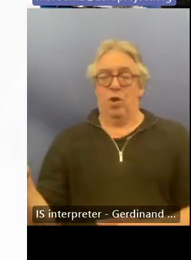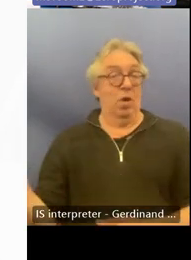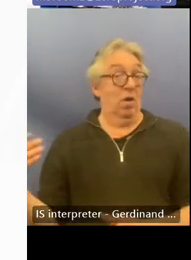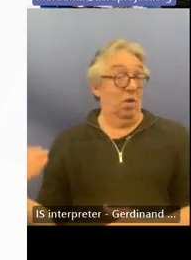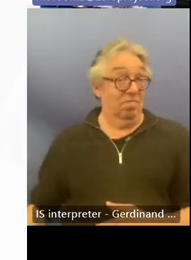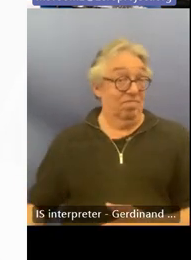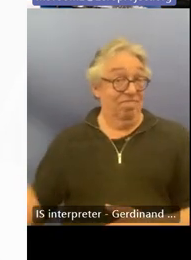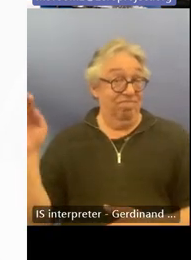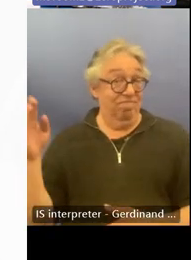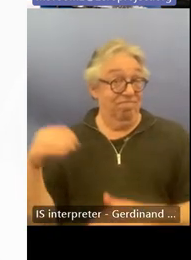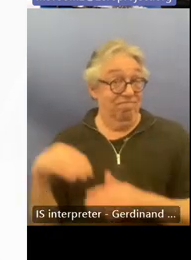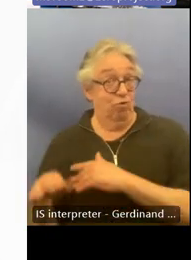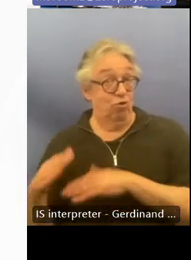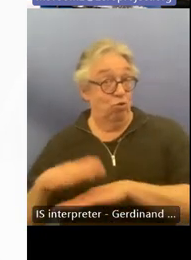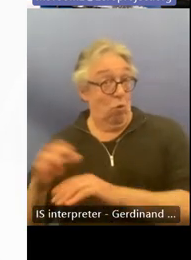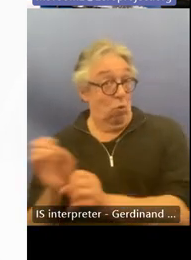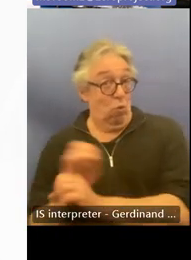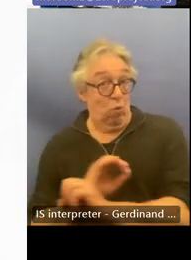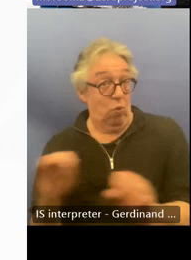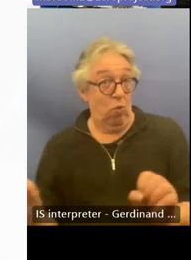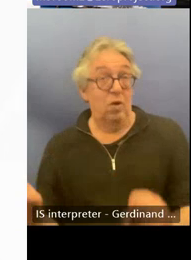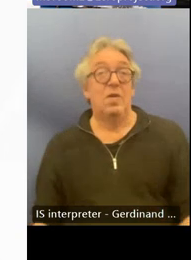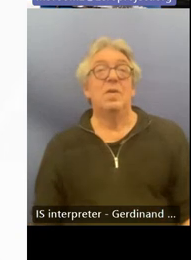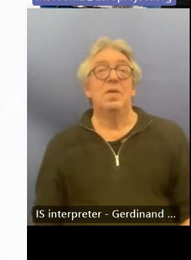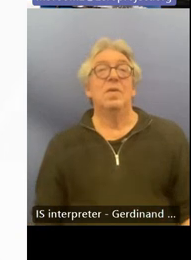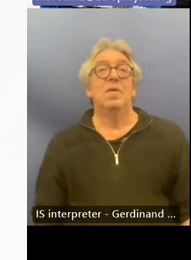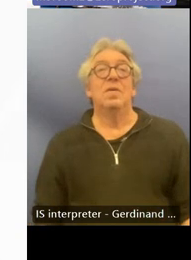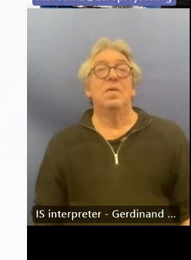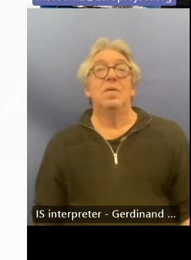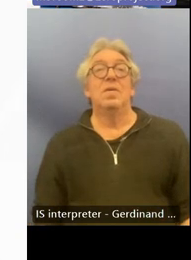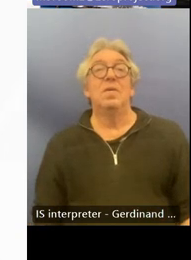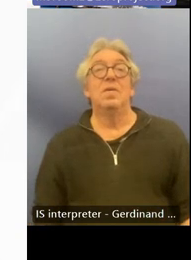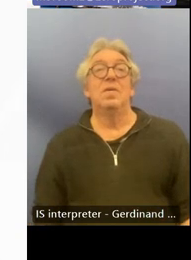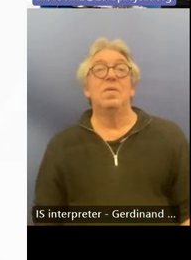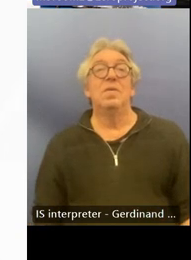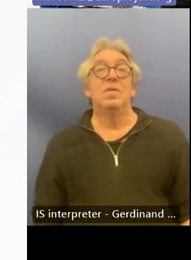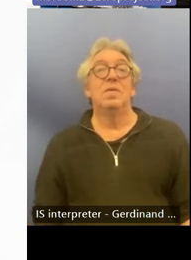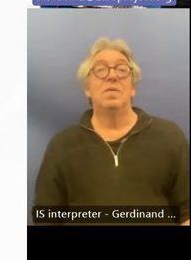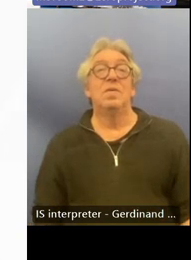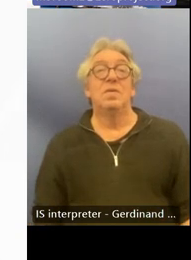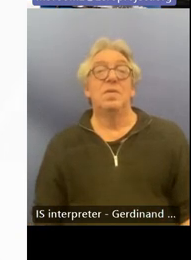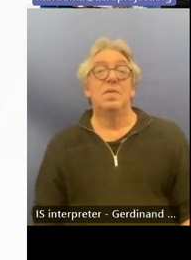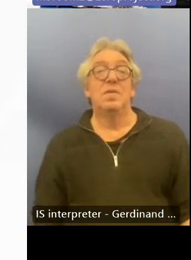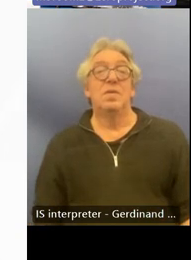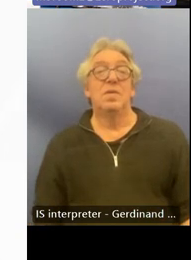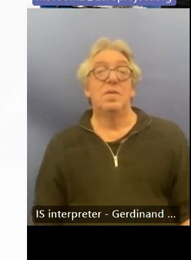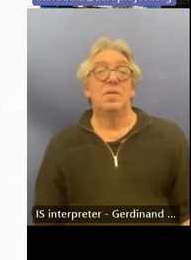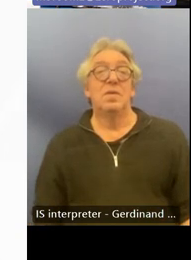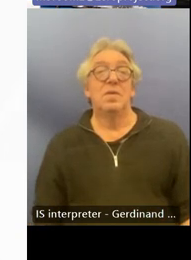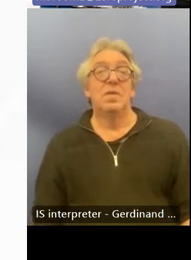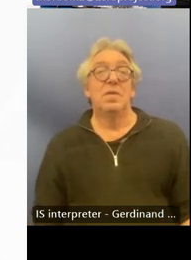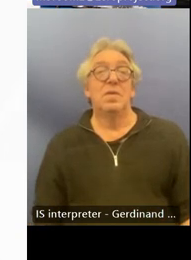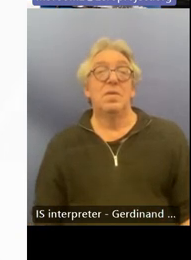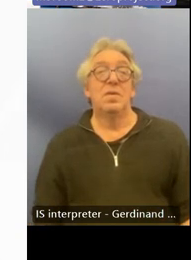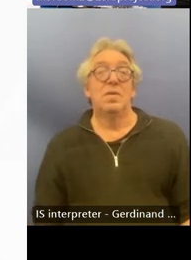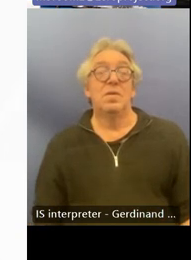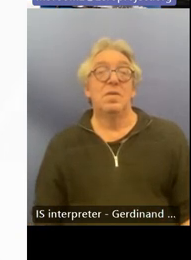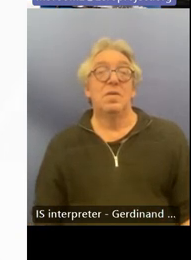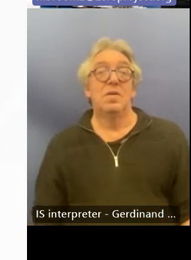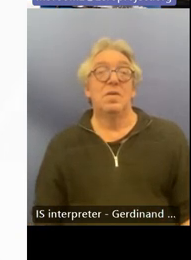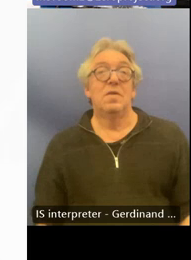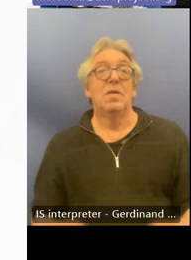well. So through teaching students by students or teacher by one student